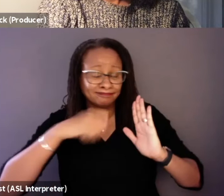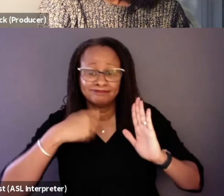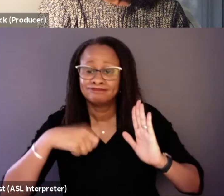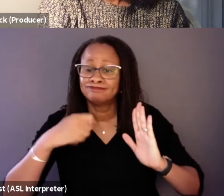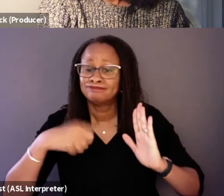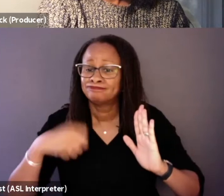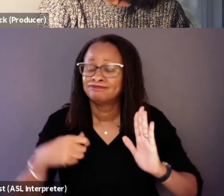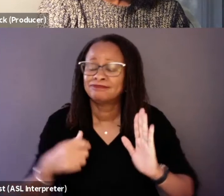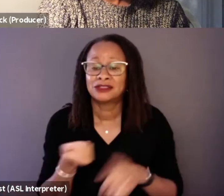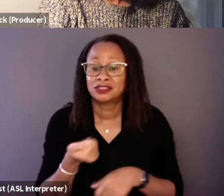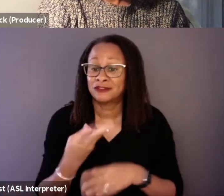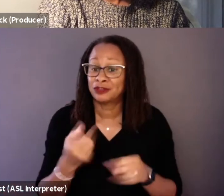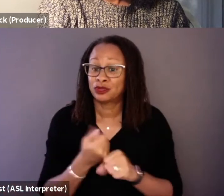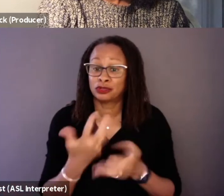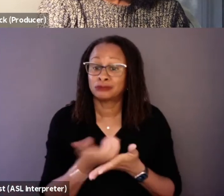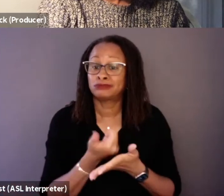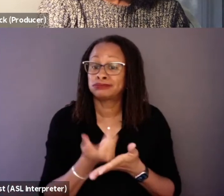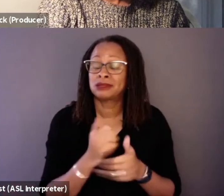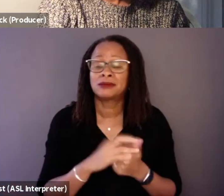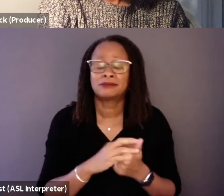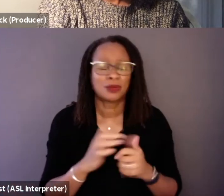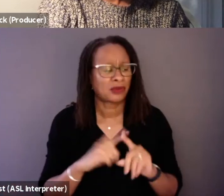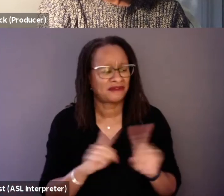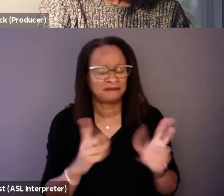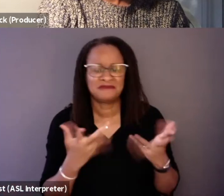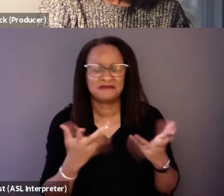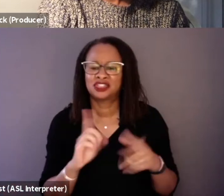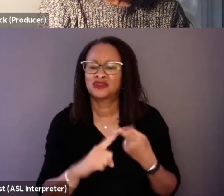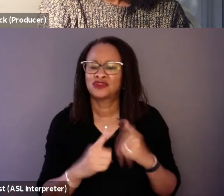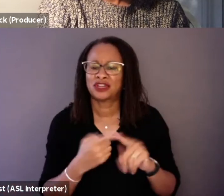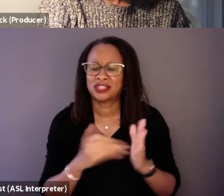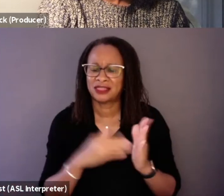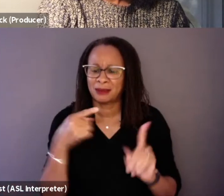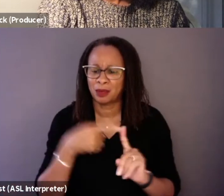was a few years that we'd already been friends when we started that.